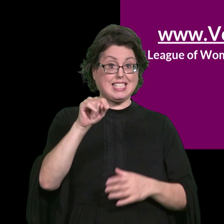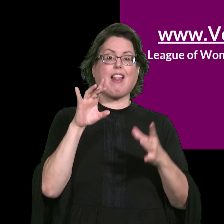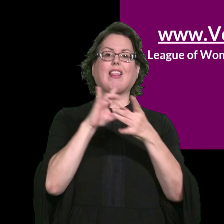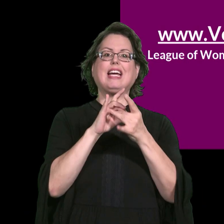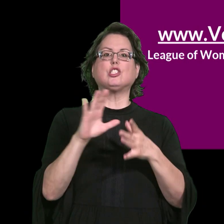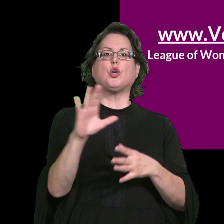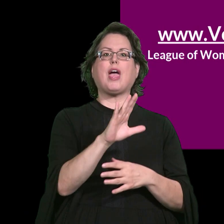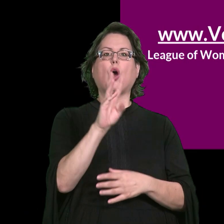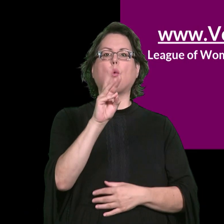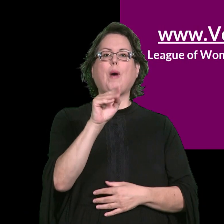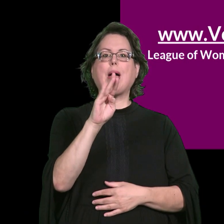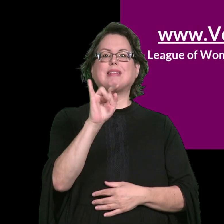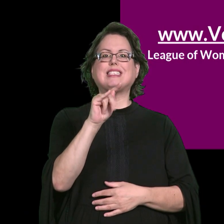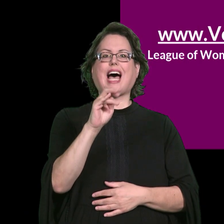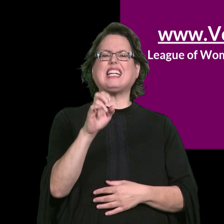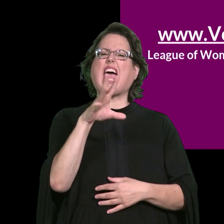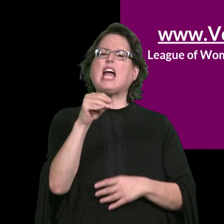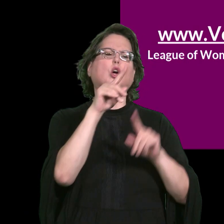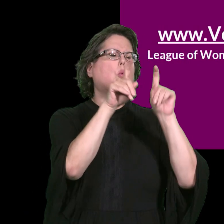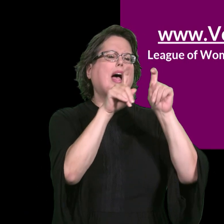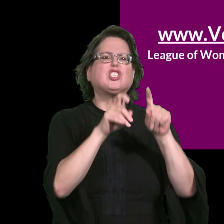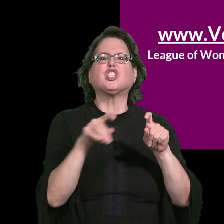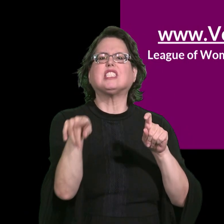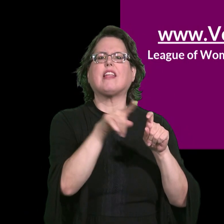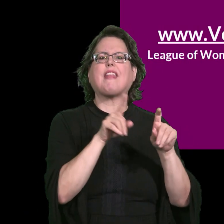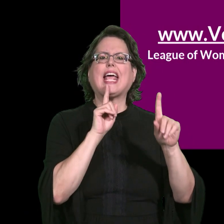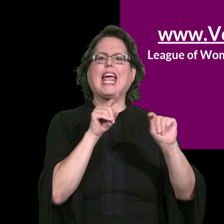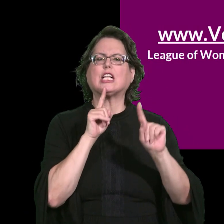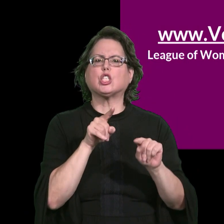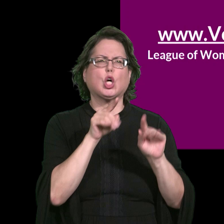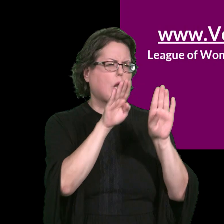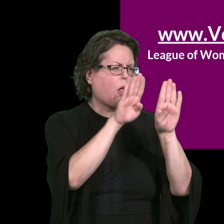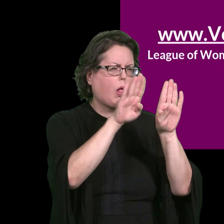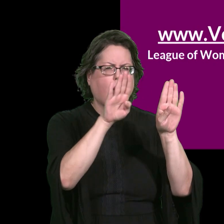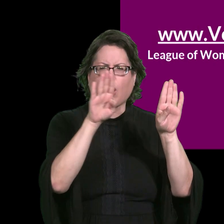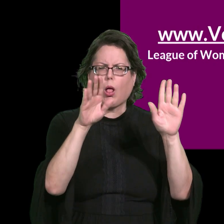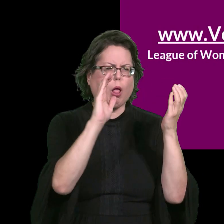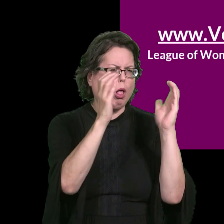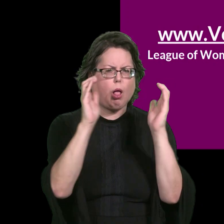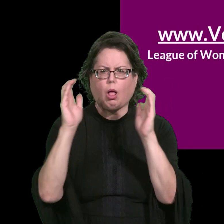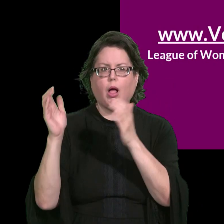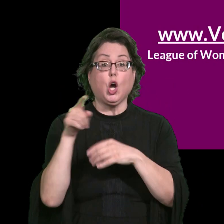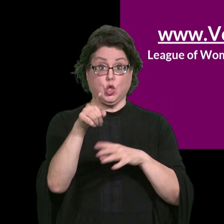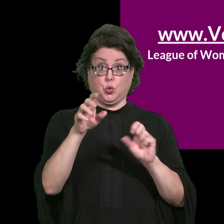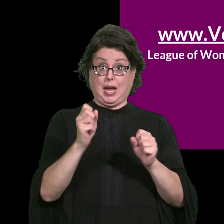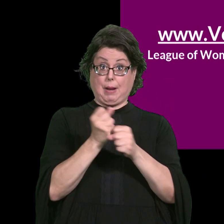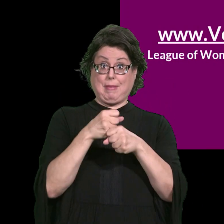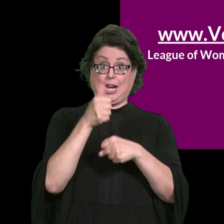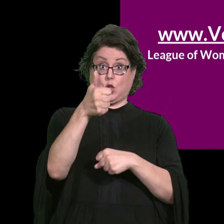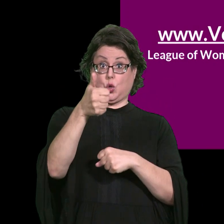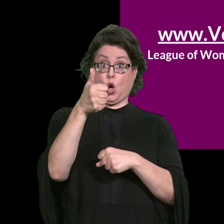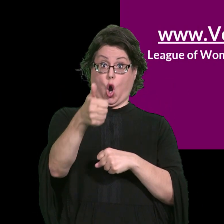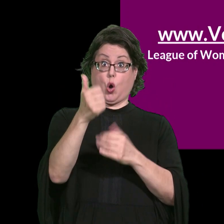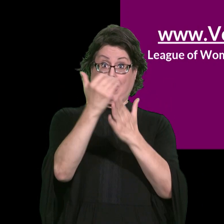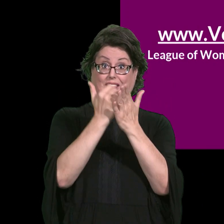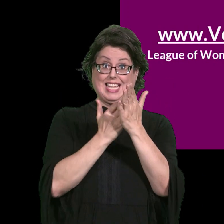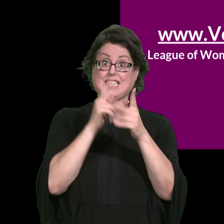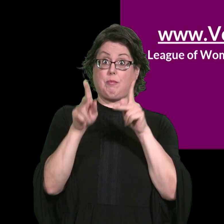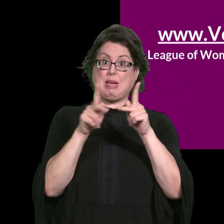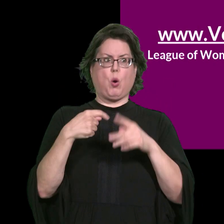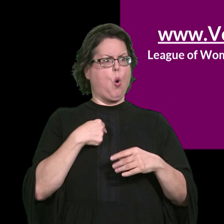and side-by-side questions the candidates answer. You can make your own personalized list of candidates who you wish to vote